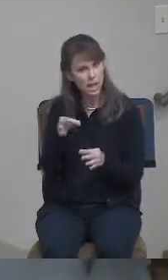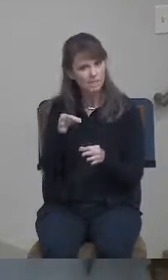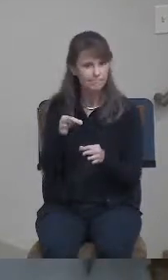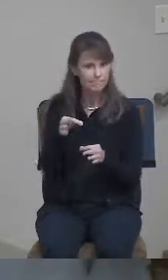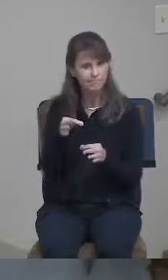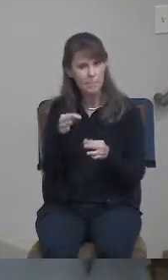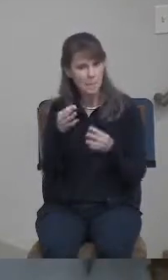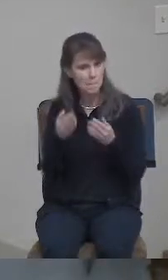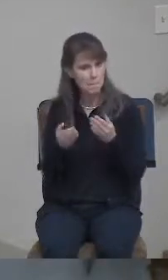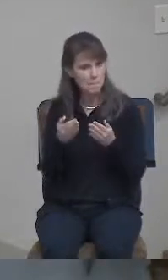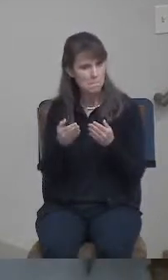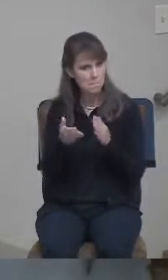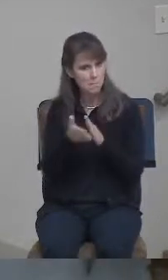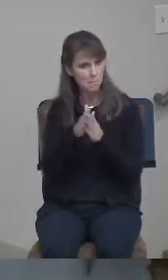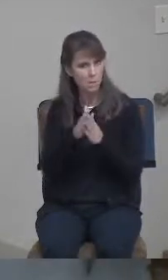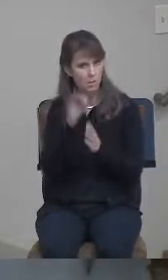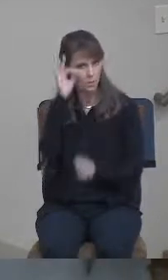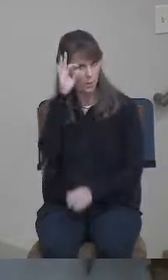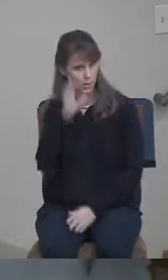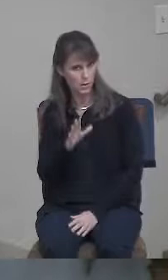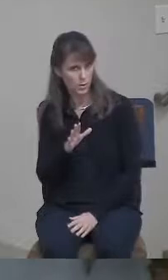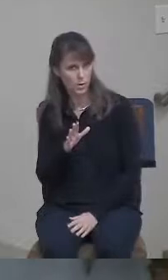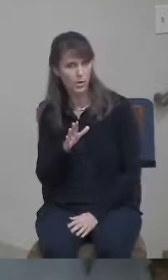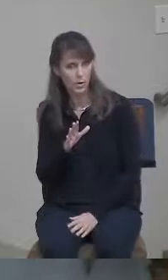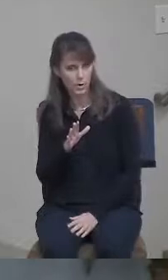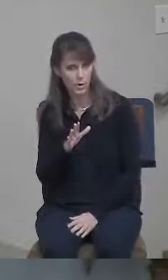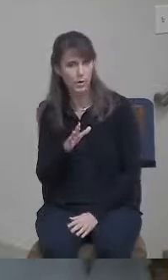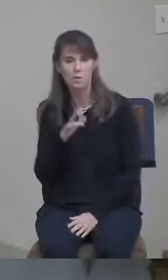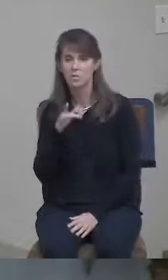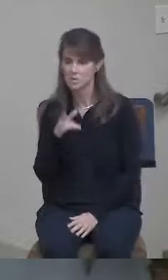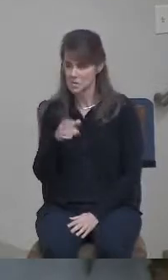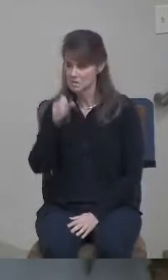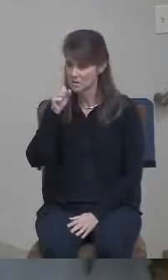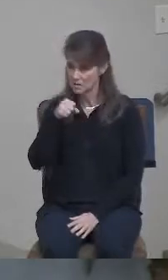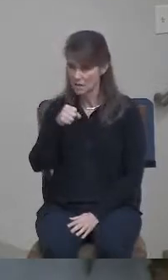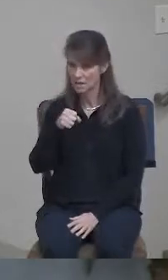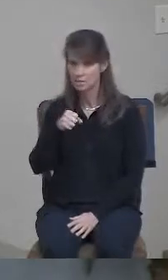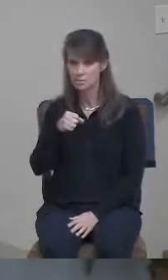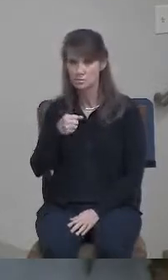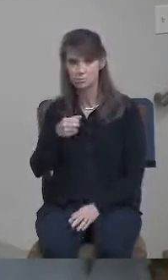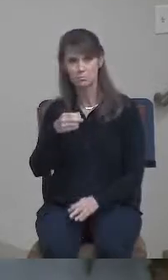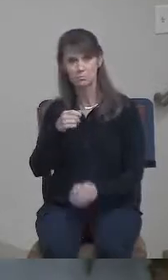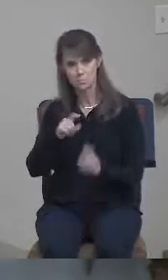And he found himself gradually working his way into becoming a preacher in the Baptist church,